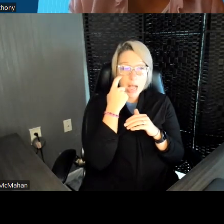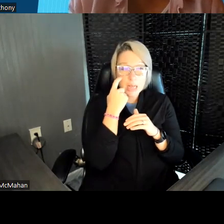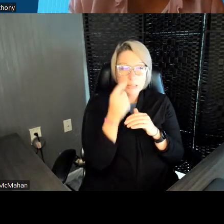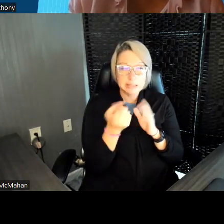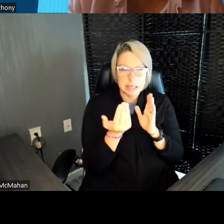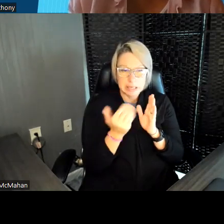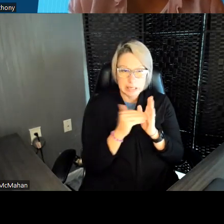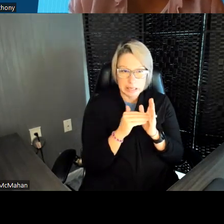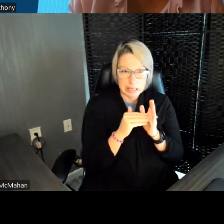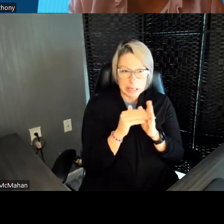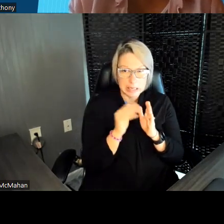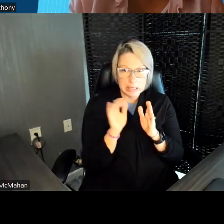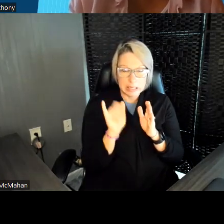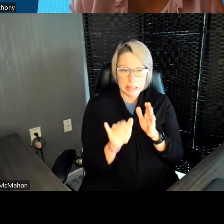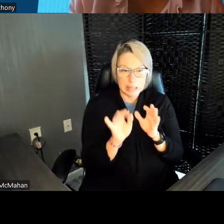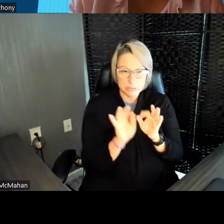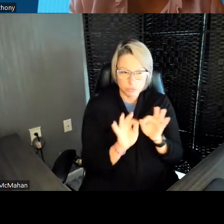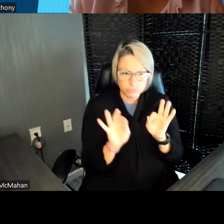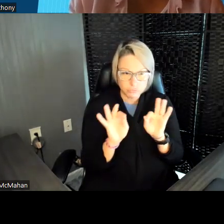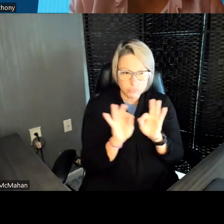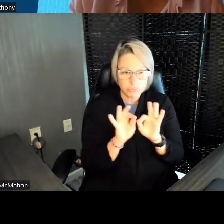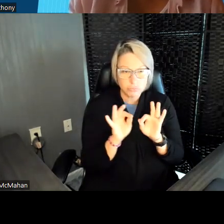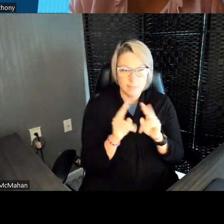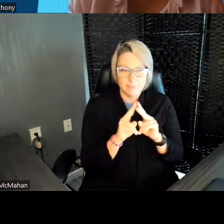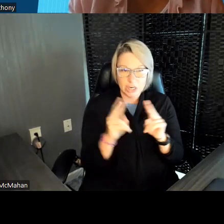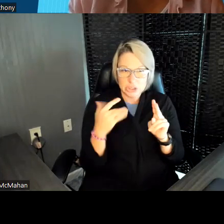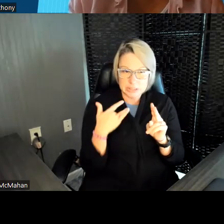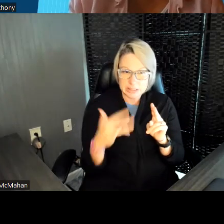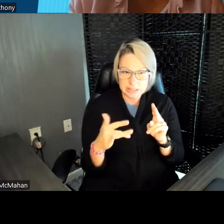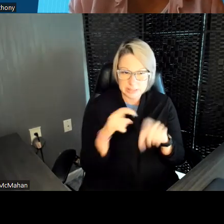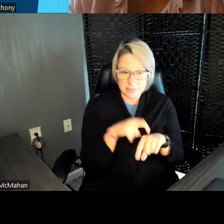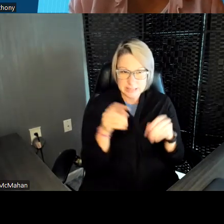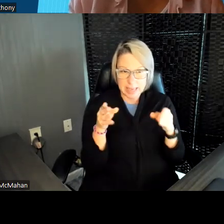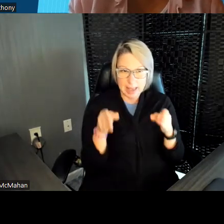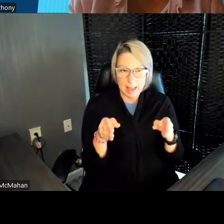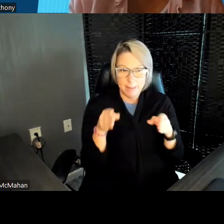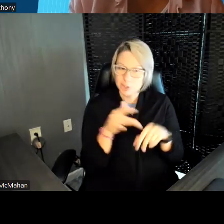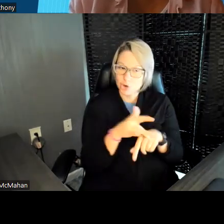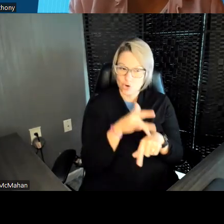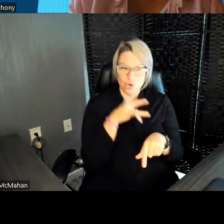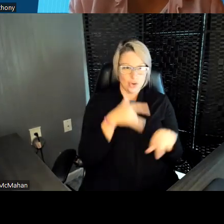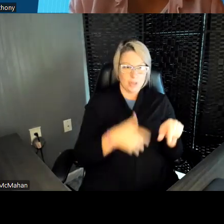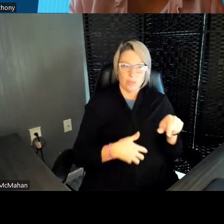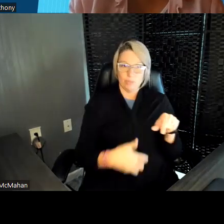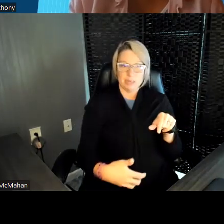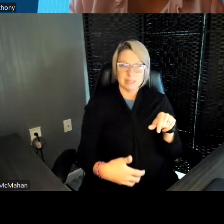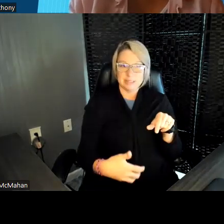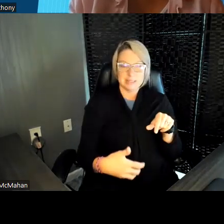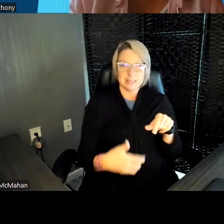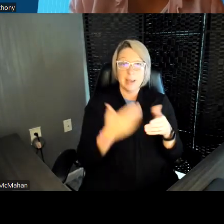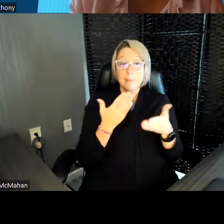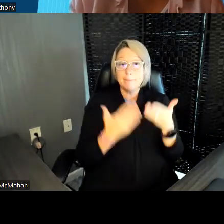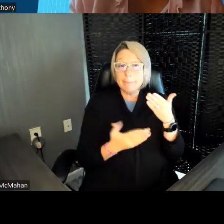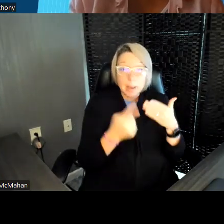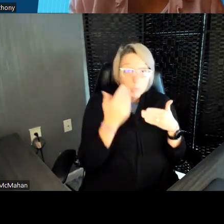that critical, highly sensitive period that's very early on into pregnancy, when you may know you're pregnant or you